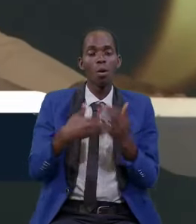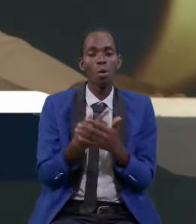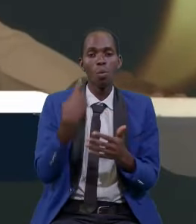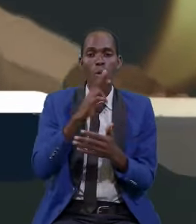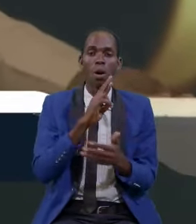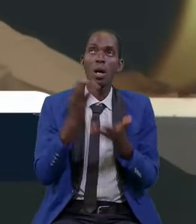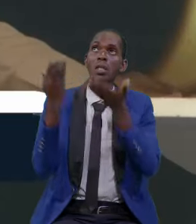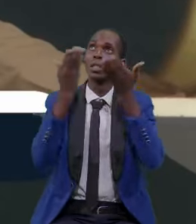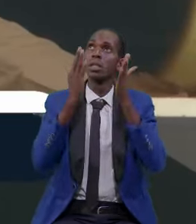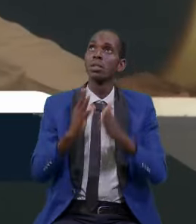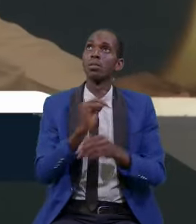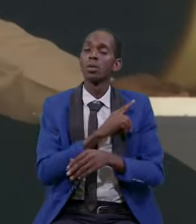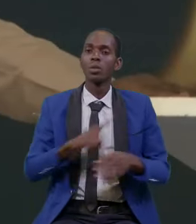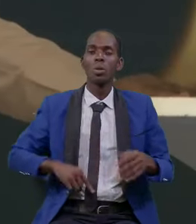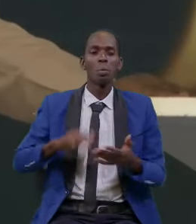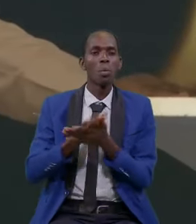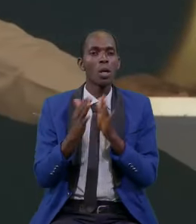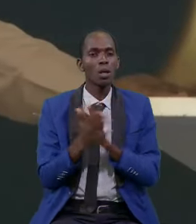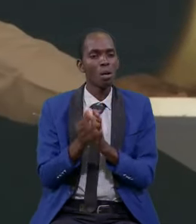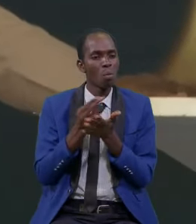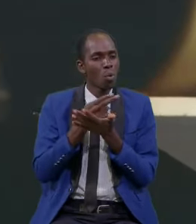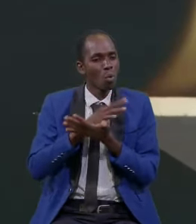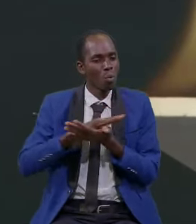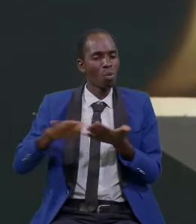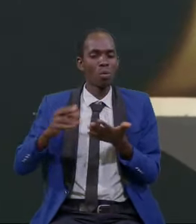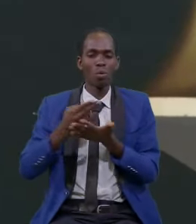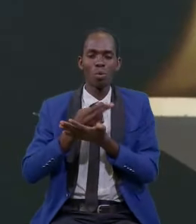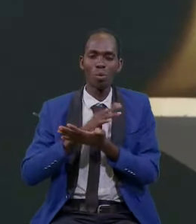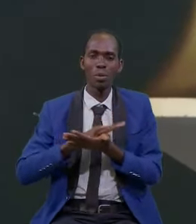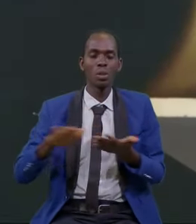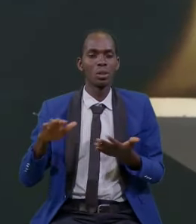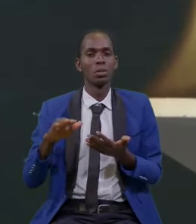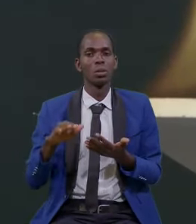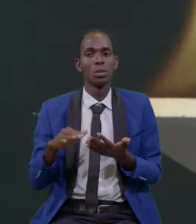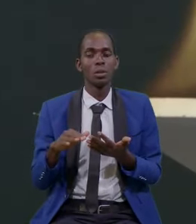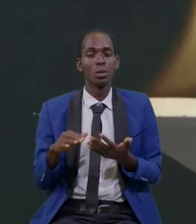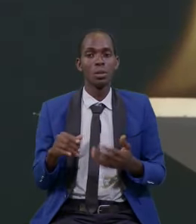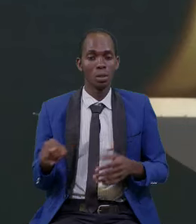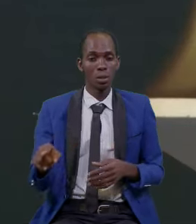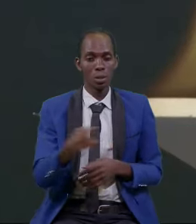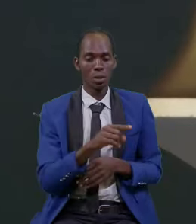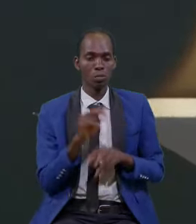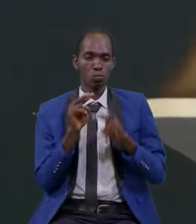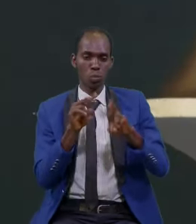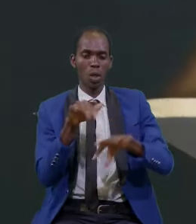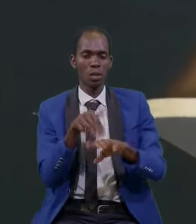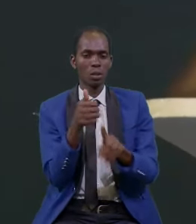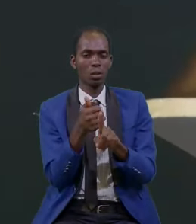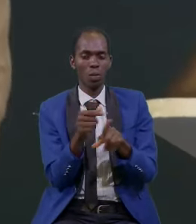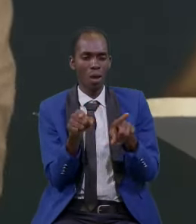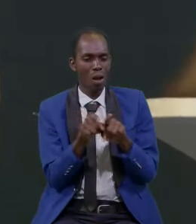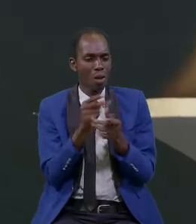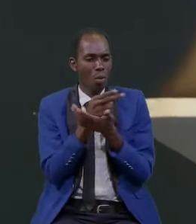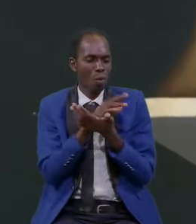become sacred, sacred, sacred. They see themselves as sacred. The people